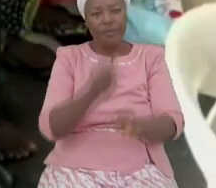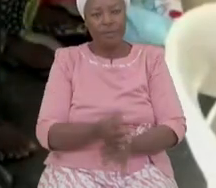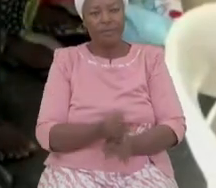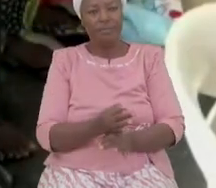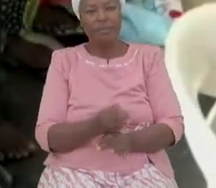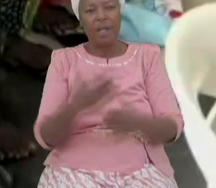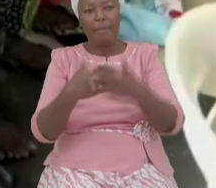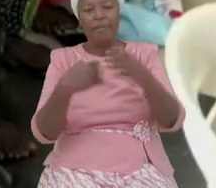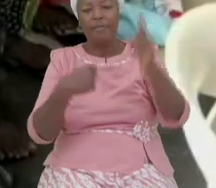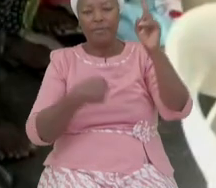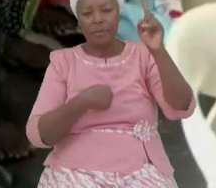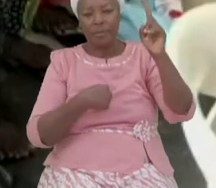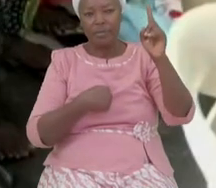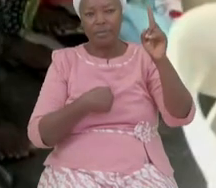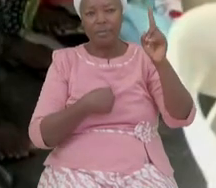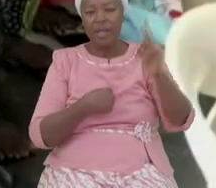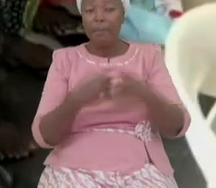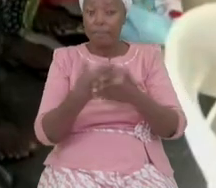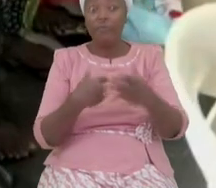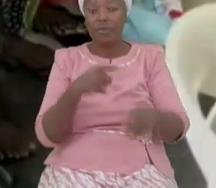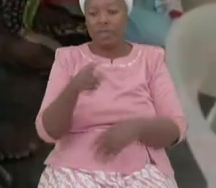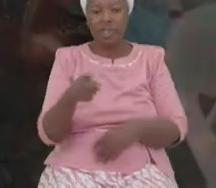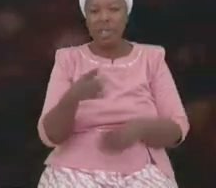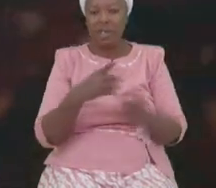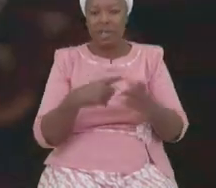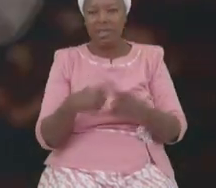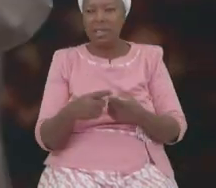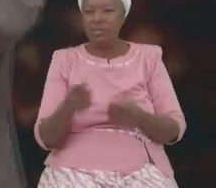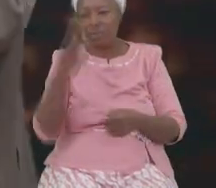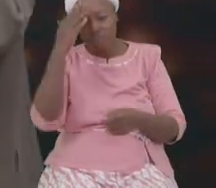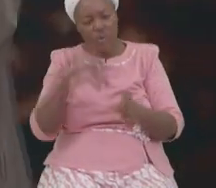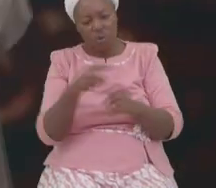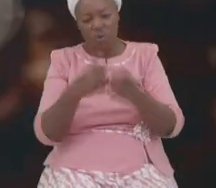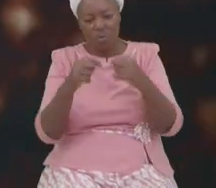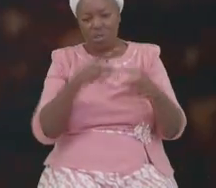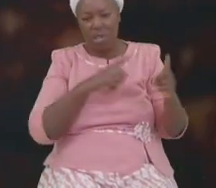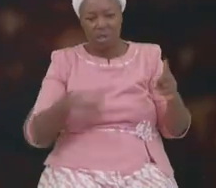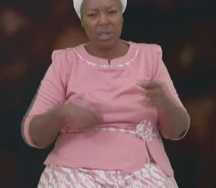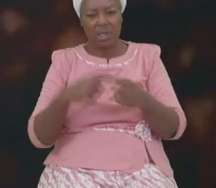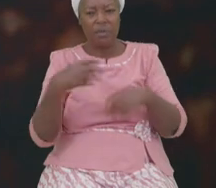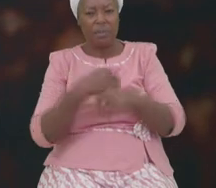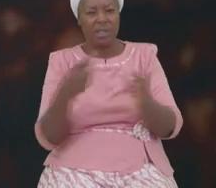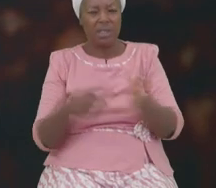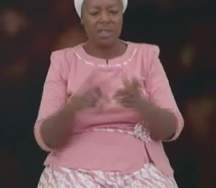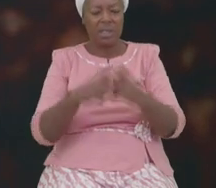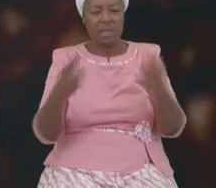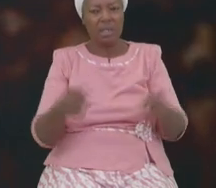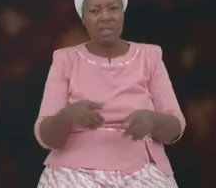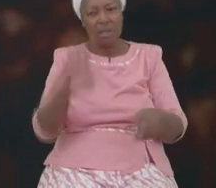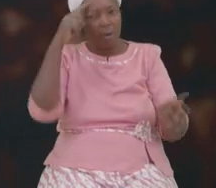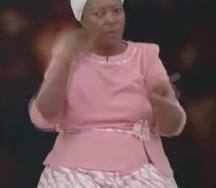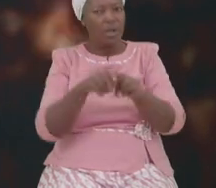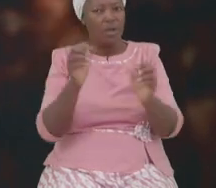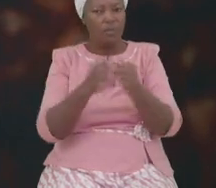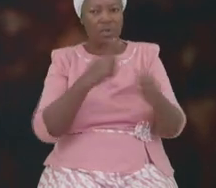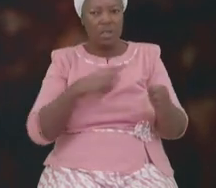his heart faithful. You know, when you come to the Lord and we're making this a great covenant with the Lord, he must